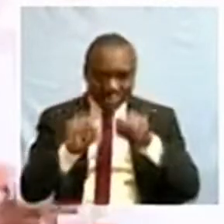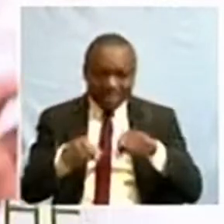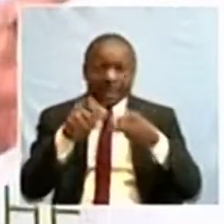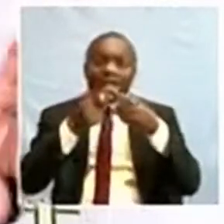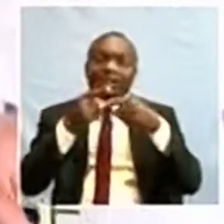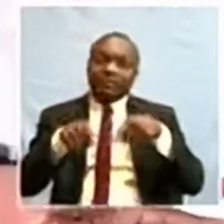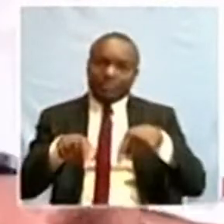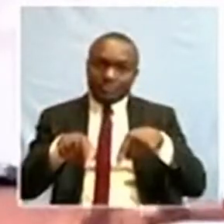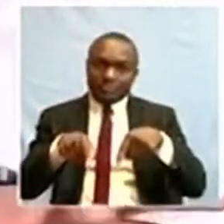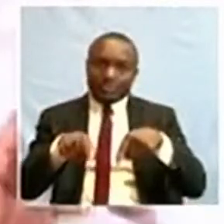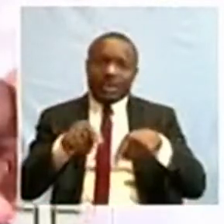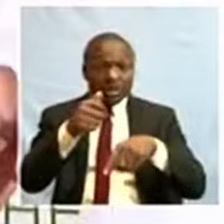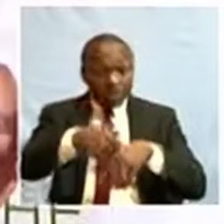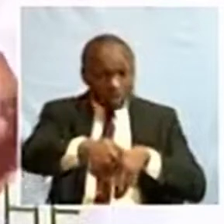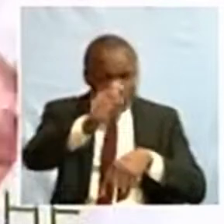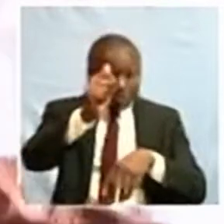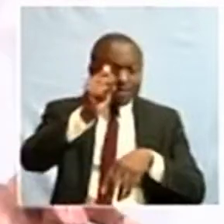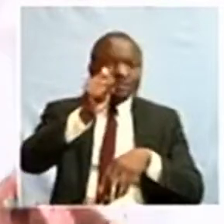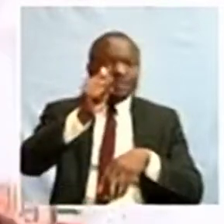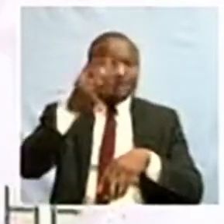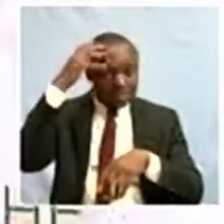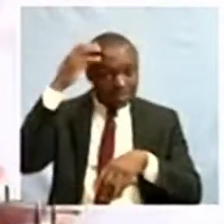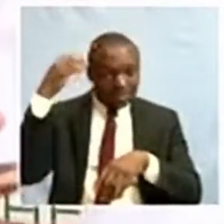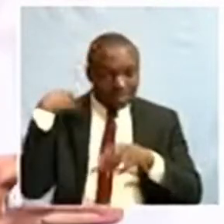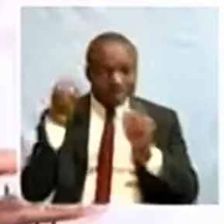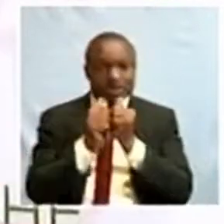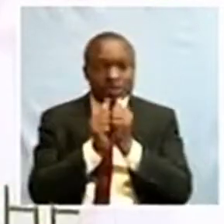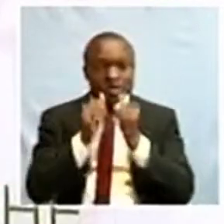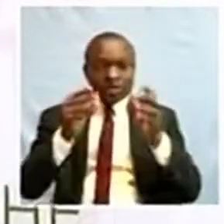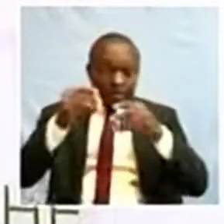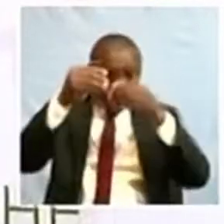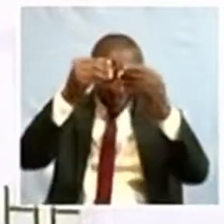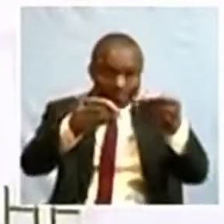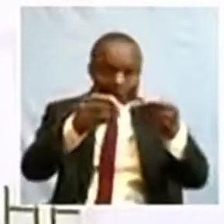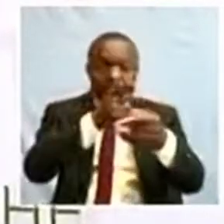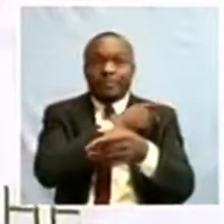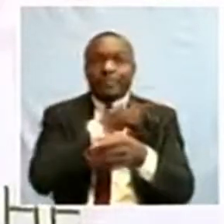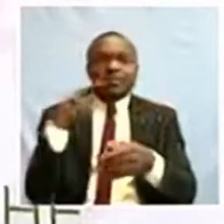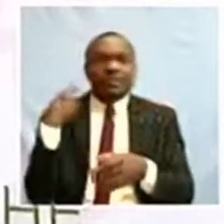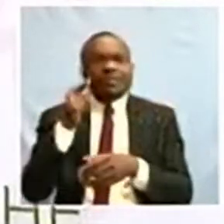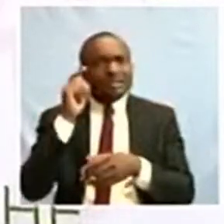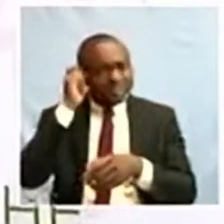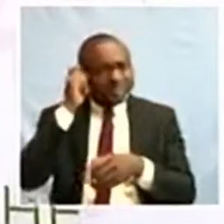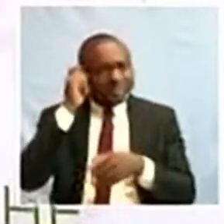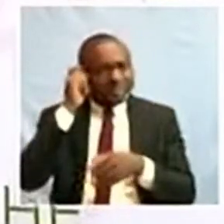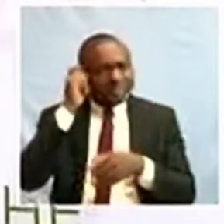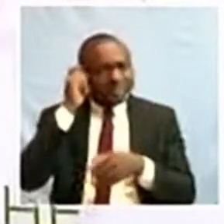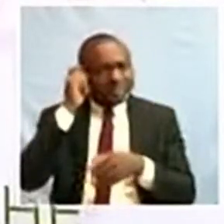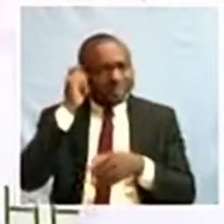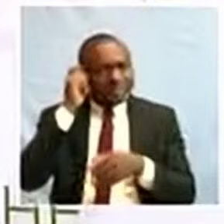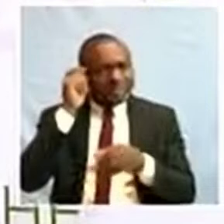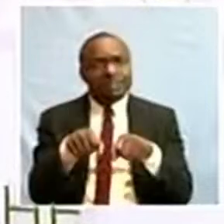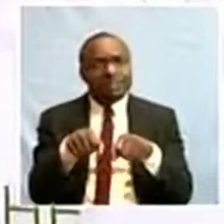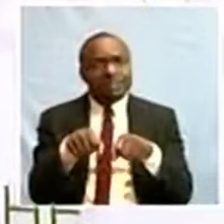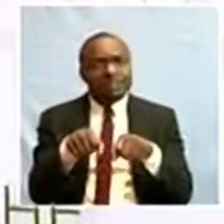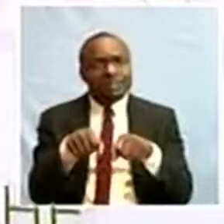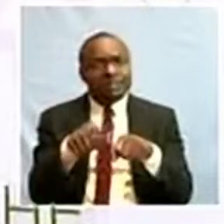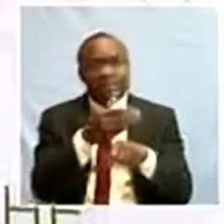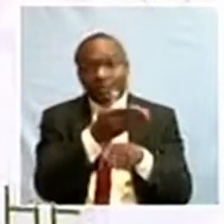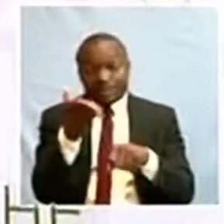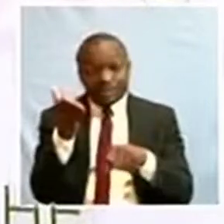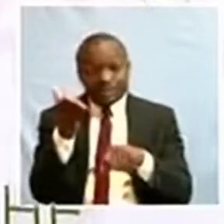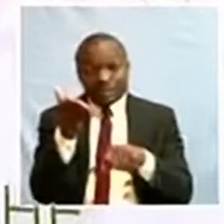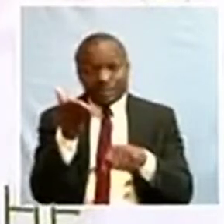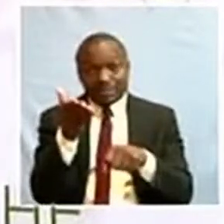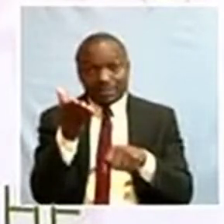with by you as the office without escalating it to Parliament? Don't you think those can be a recipe for corruption to some